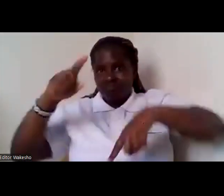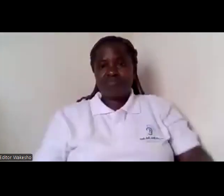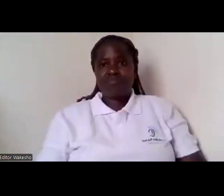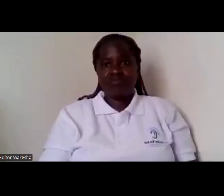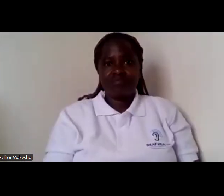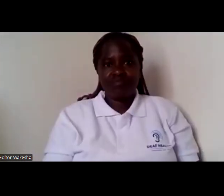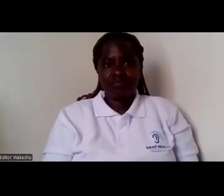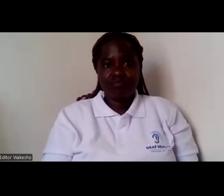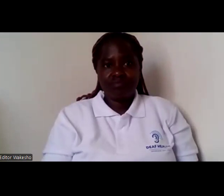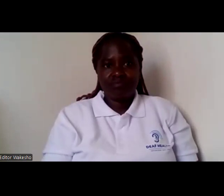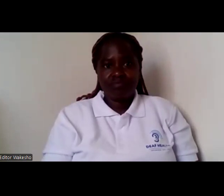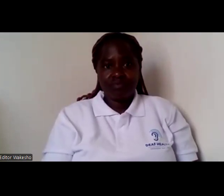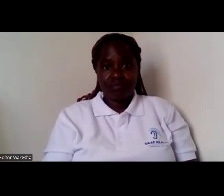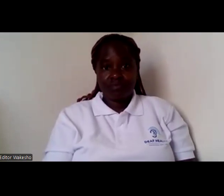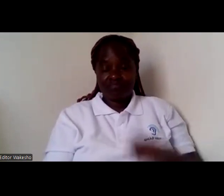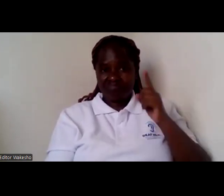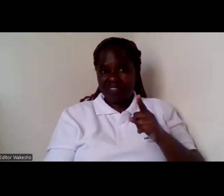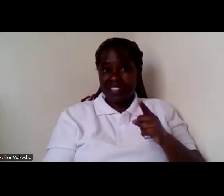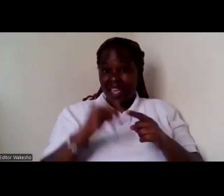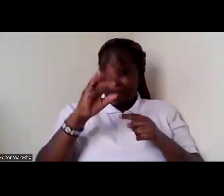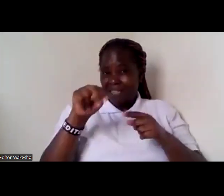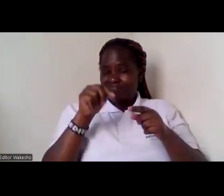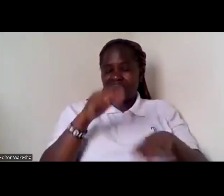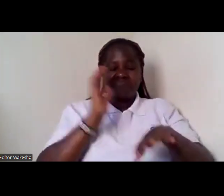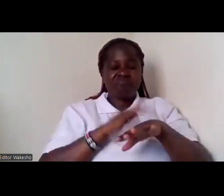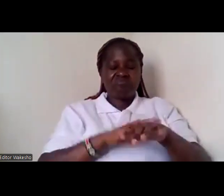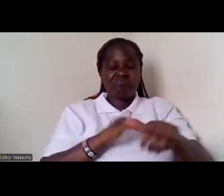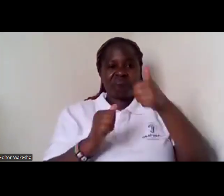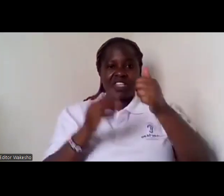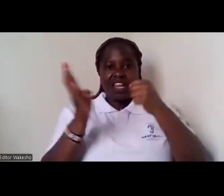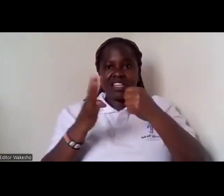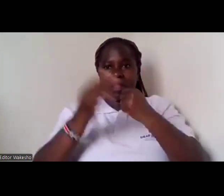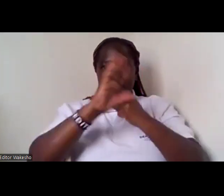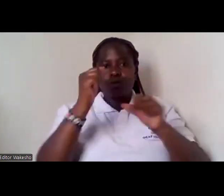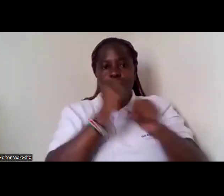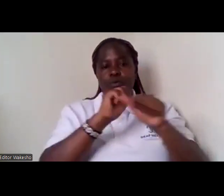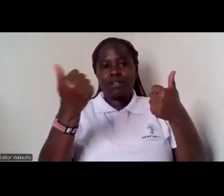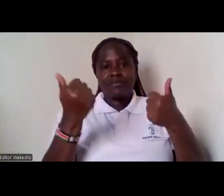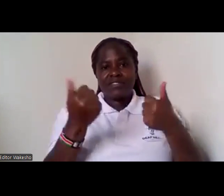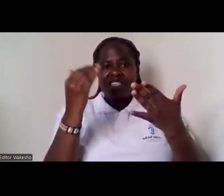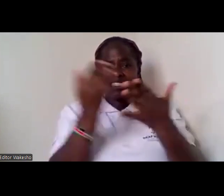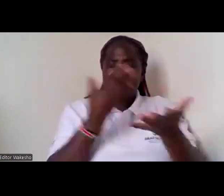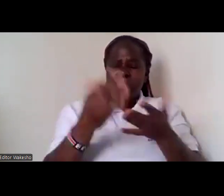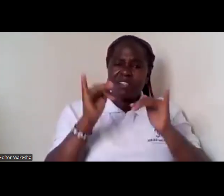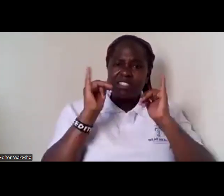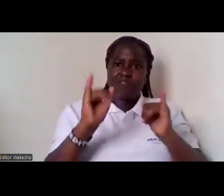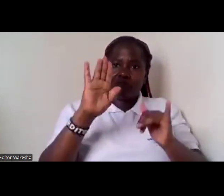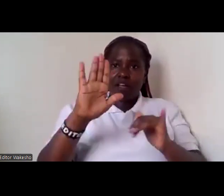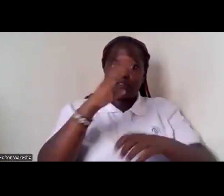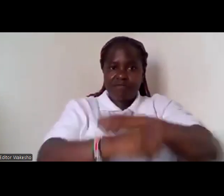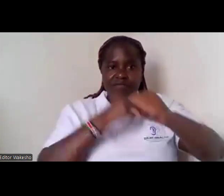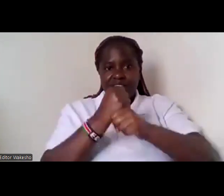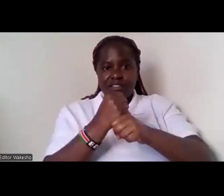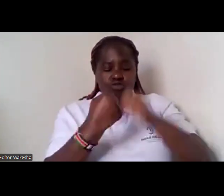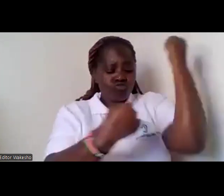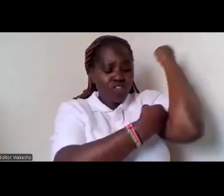They are highly effective, over 99%. We said there are some that even last up to 5 years, like Jadel. They are